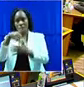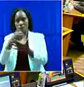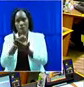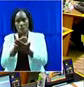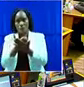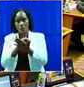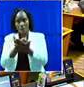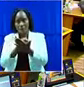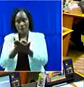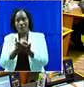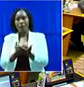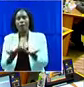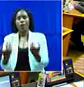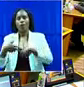economy